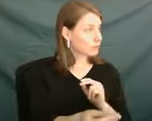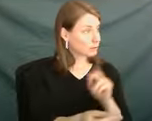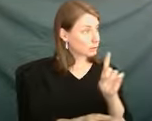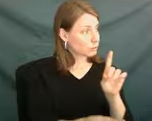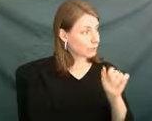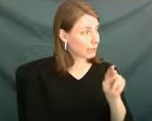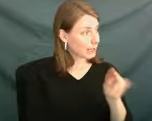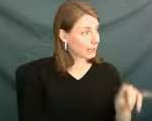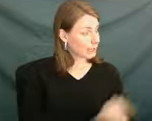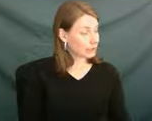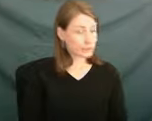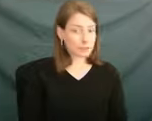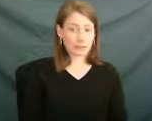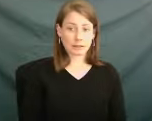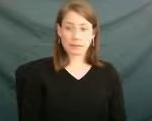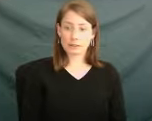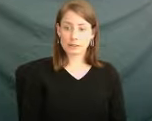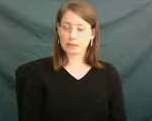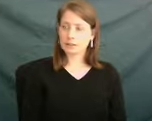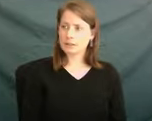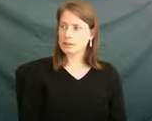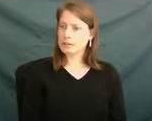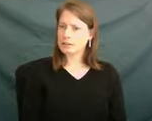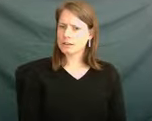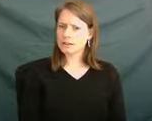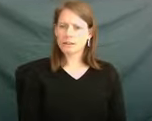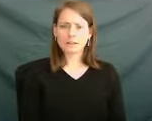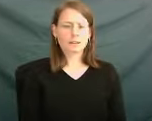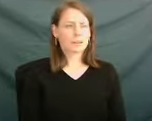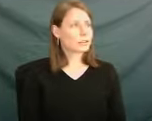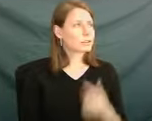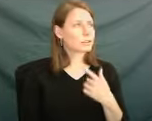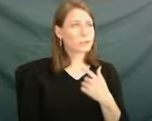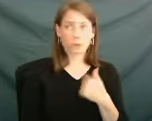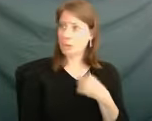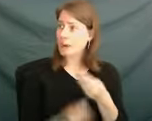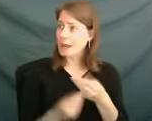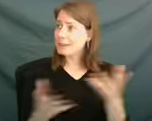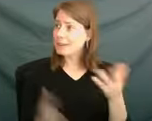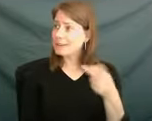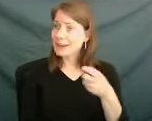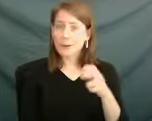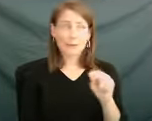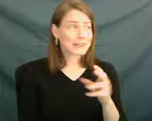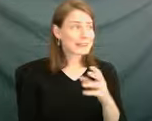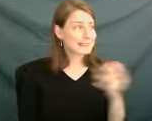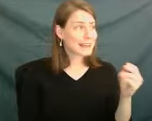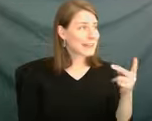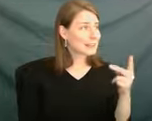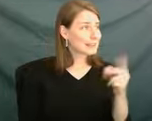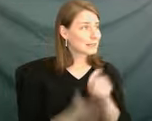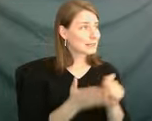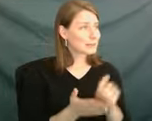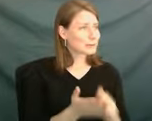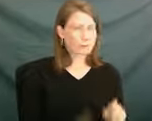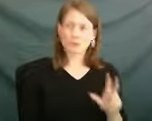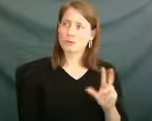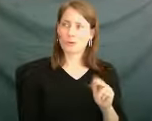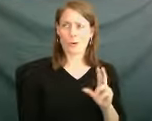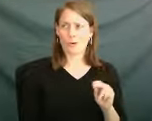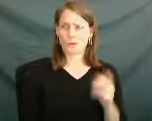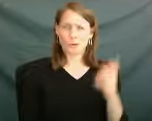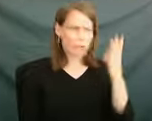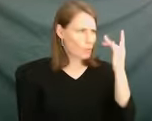gentlemen? No. So why do people every lesson come thinking I'm going to change my mind? Calculators, I'll get you. Do I give out pens and